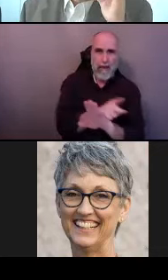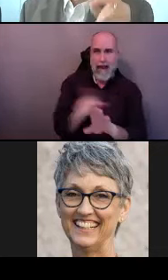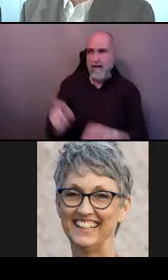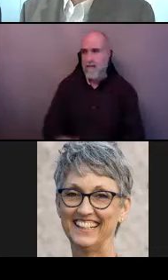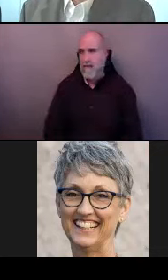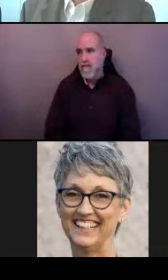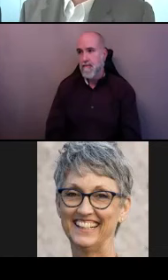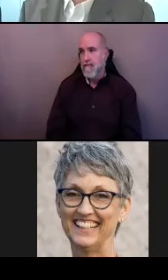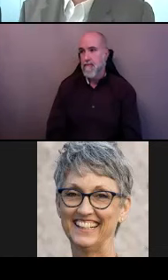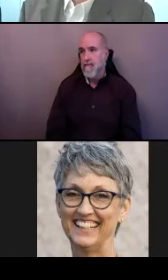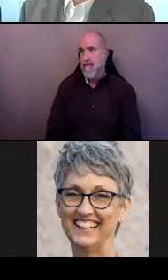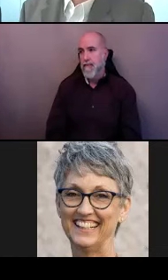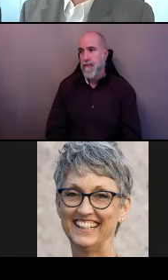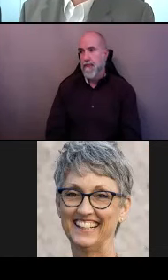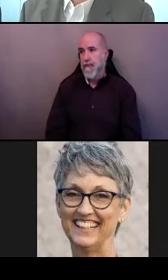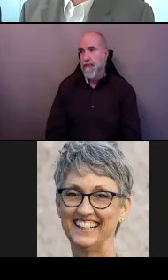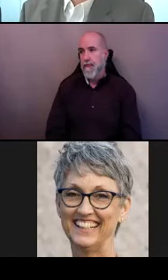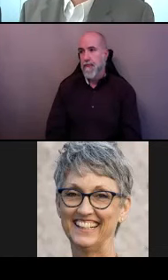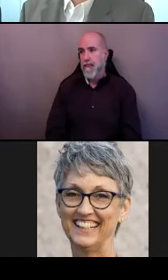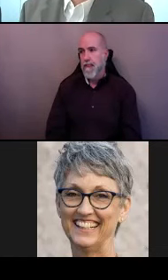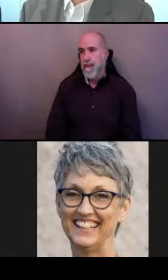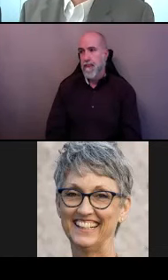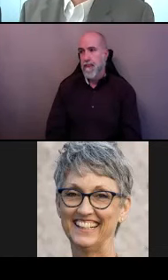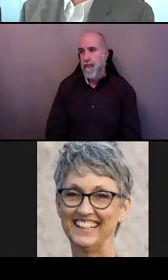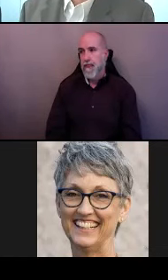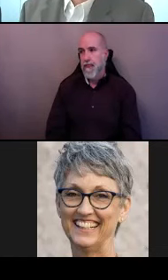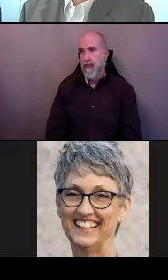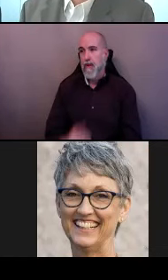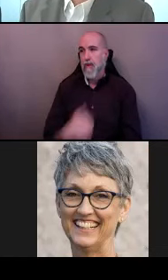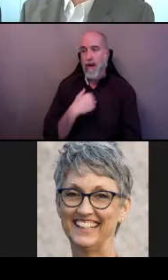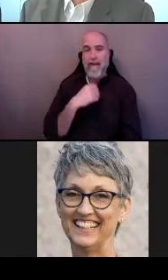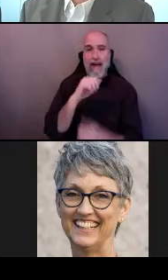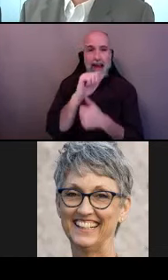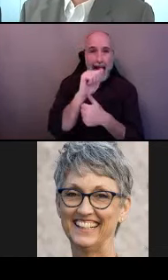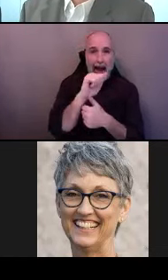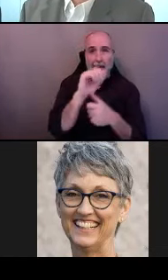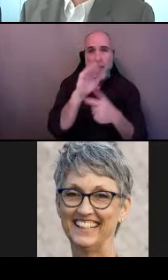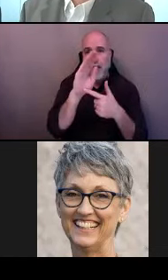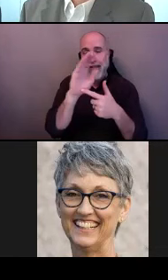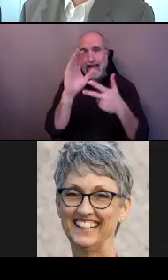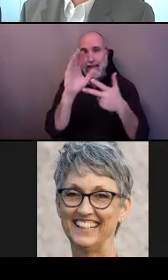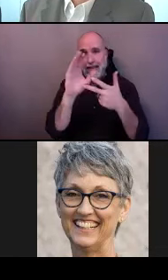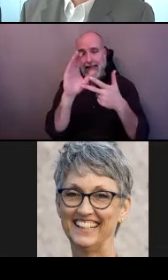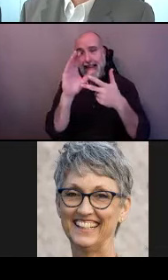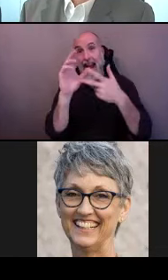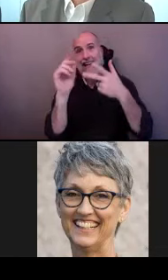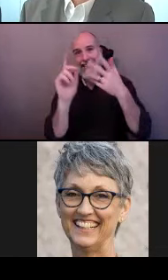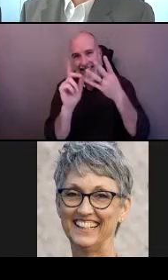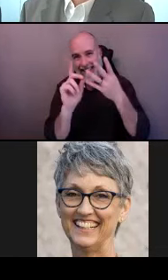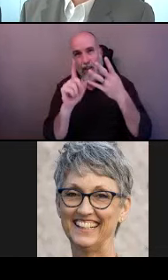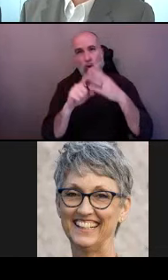And so if we have the A, B, C, and D showing the different origin